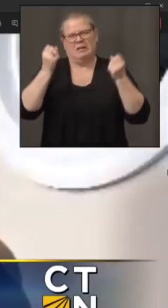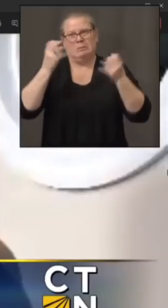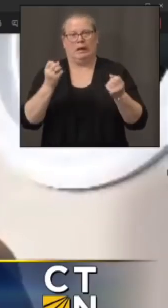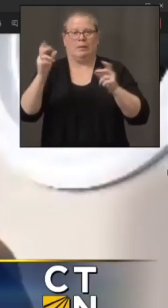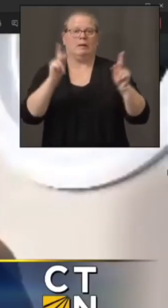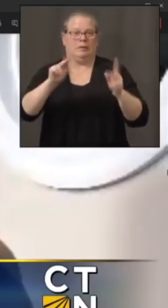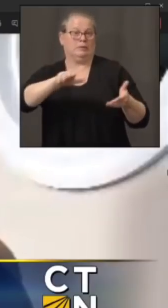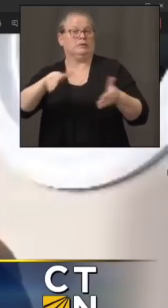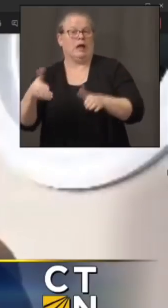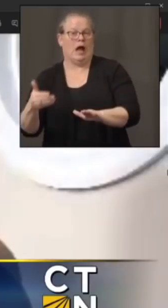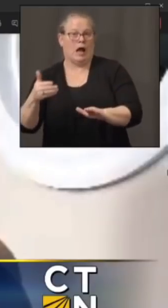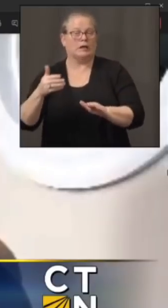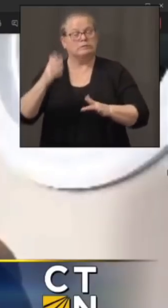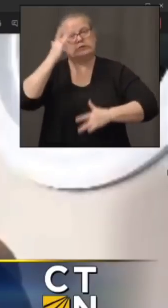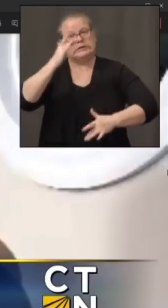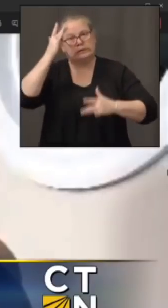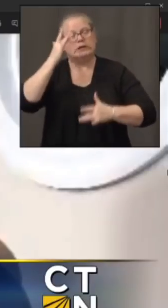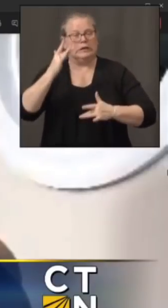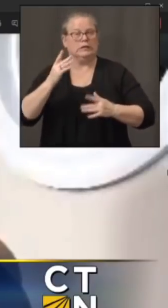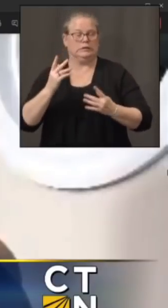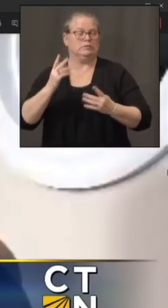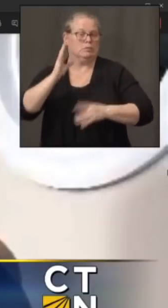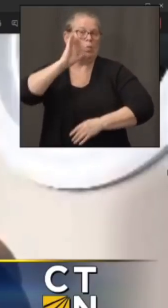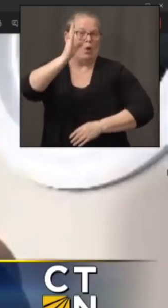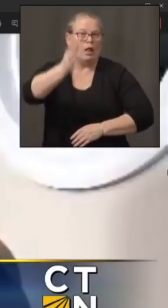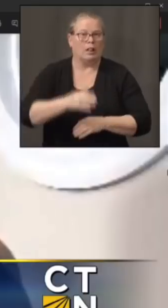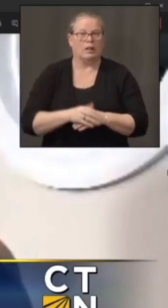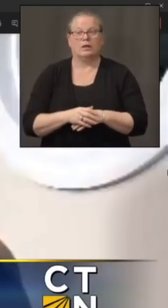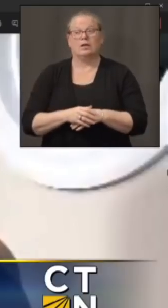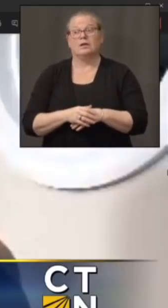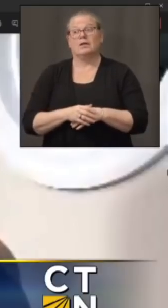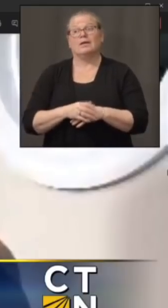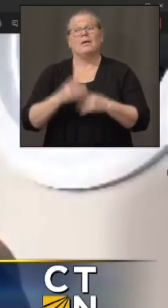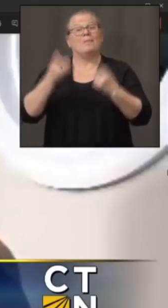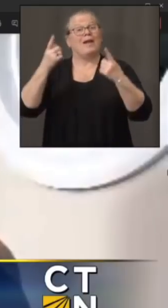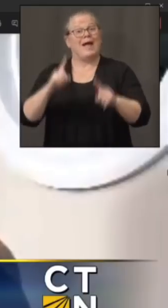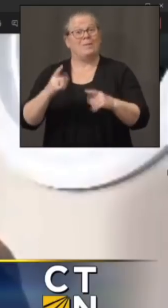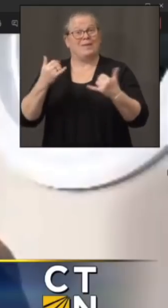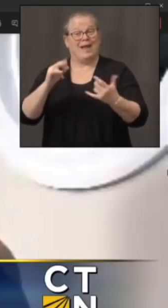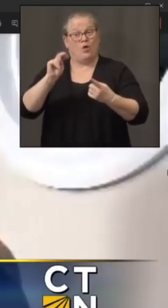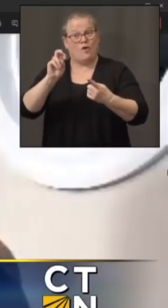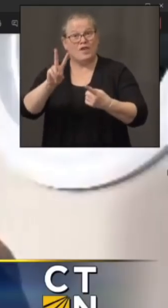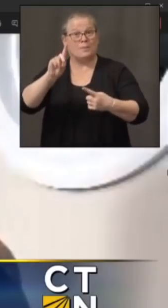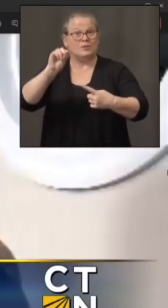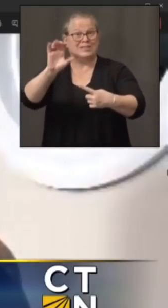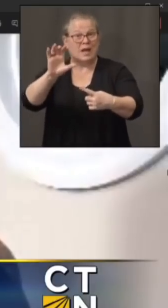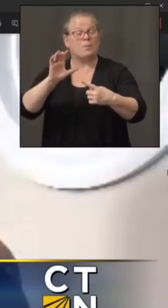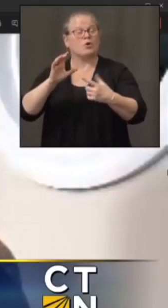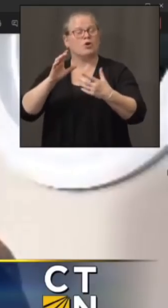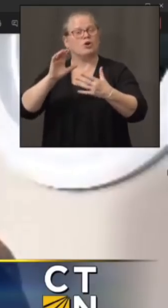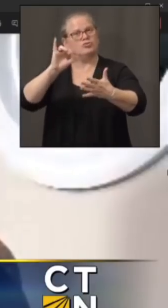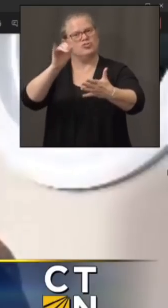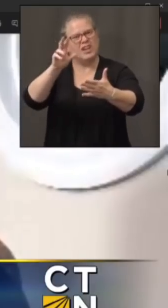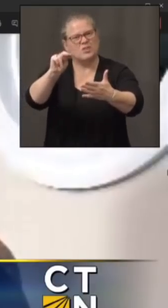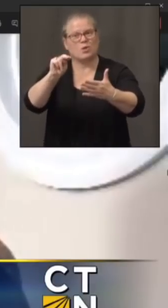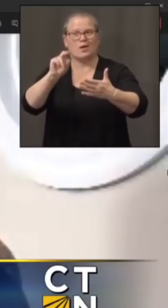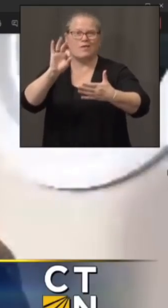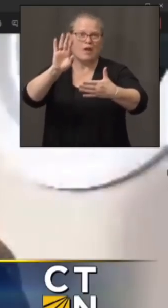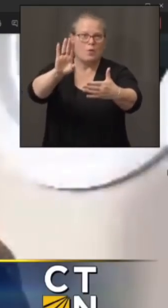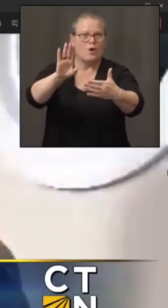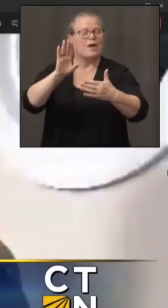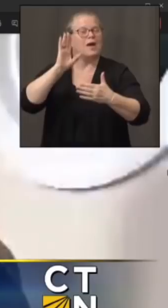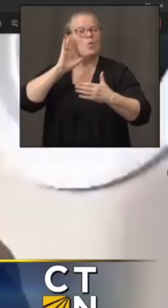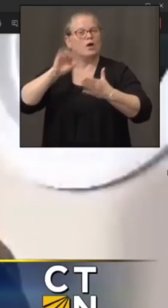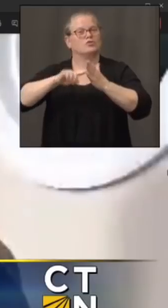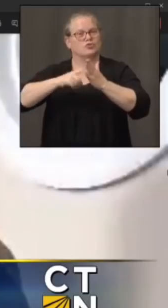disease. But as we get into, the later winter, we'll probably be coming down that epidemic curve at some point late January into February. And